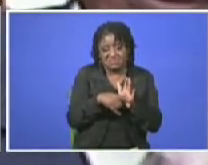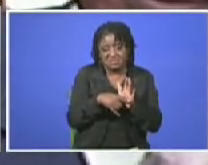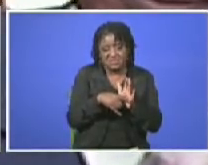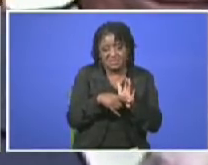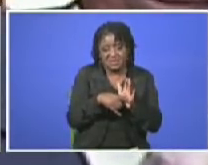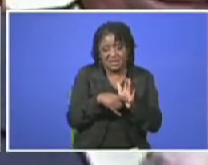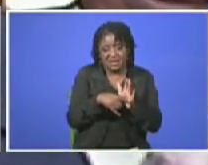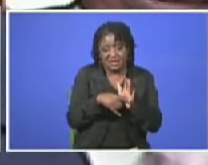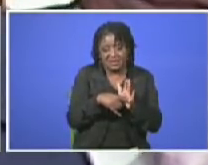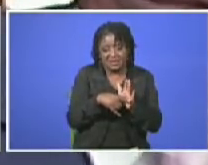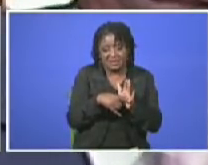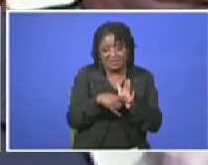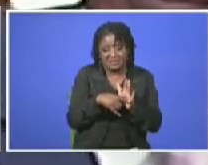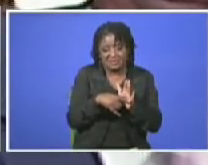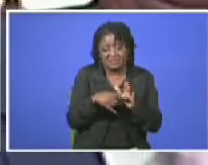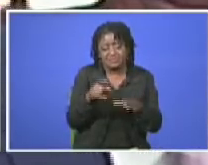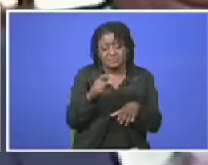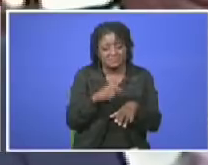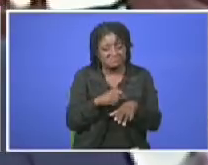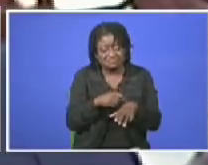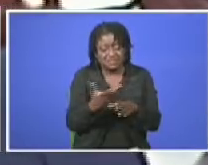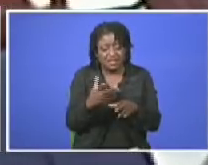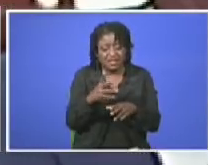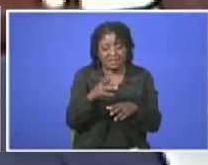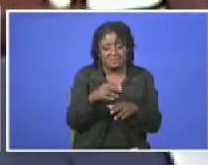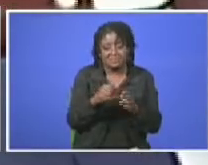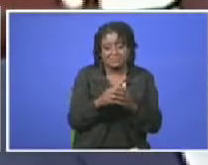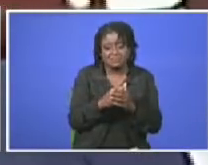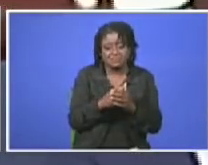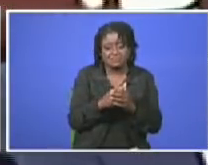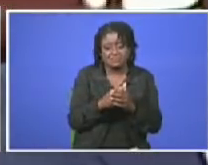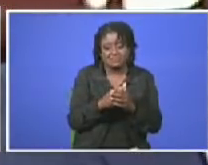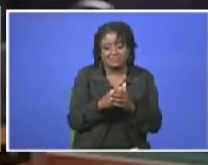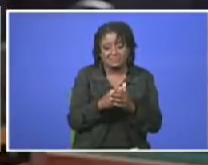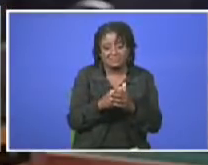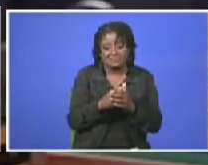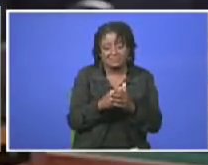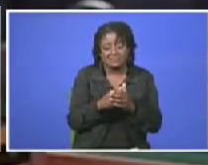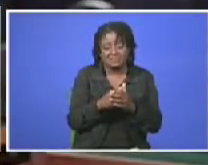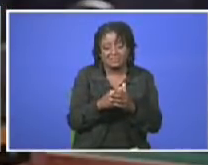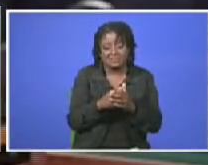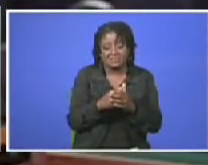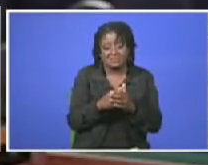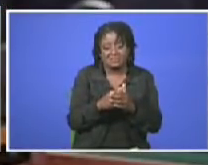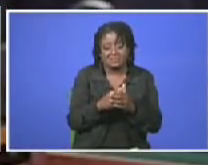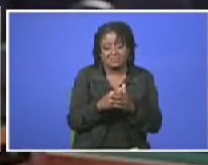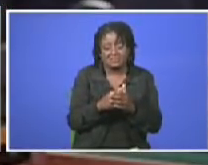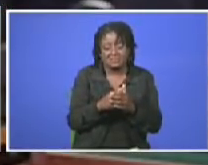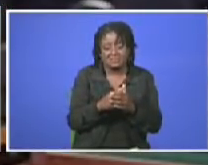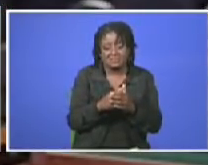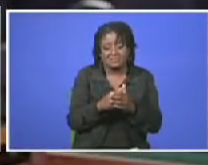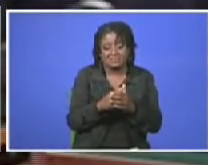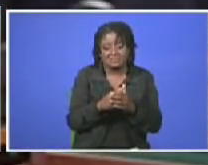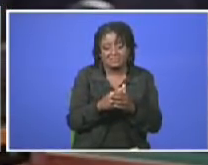alluding to that was given under the Progressive Party. From